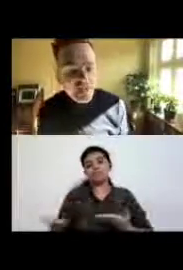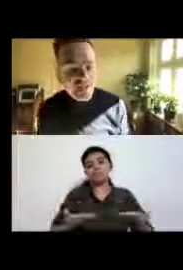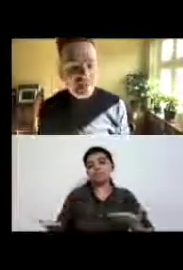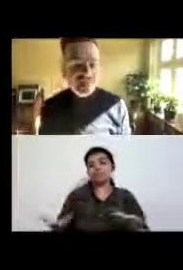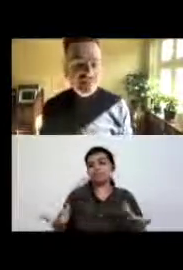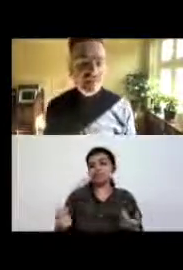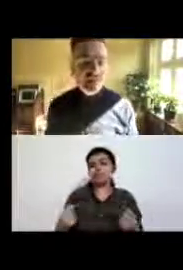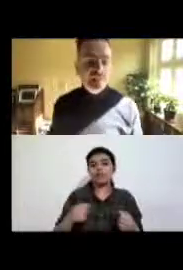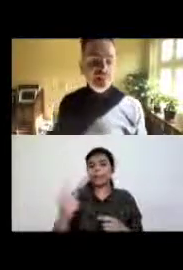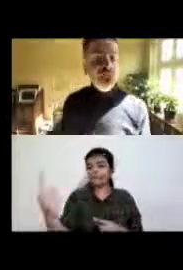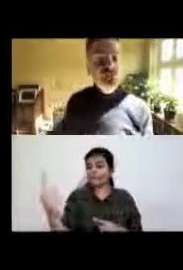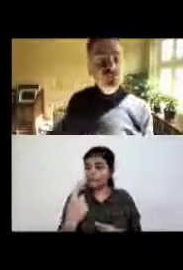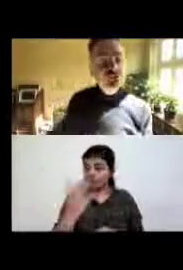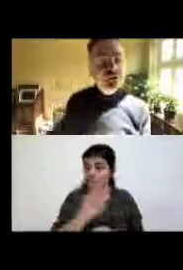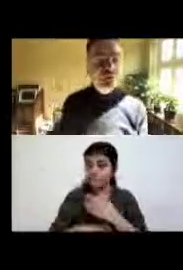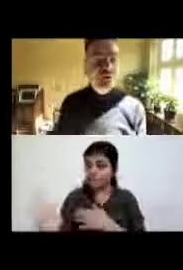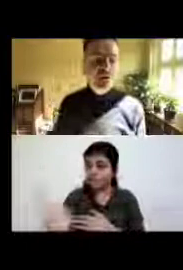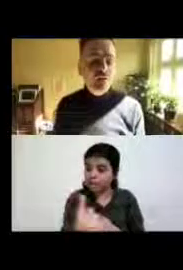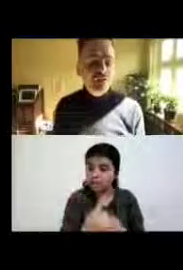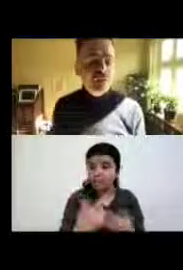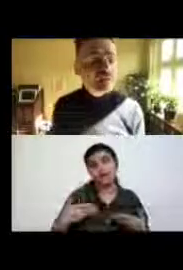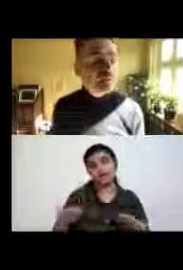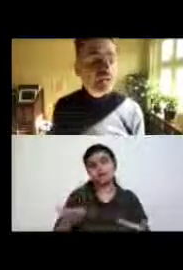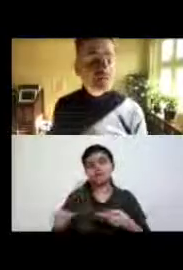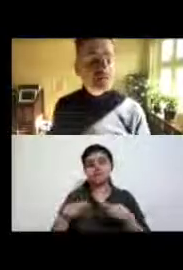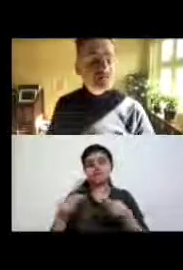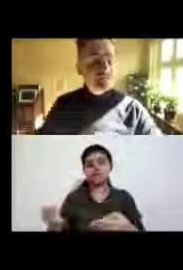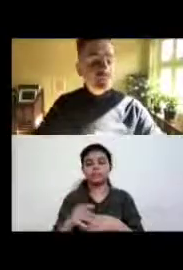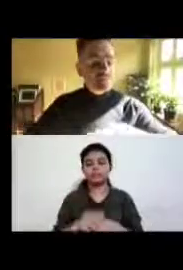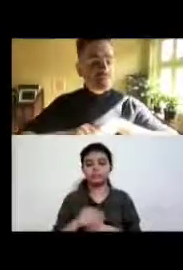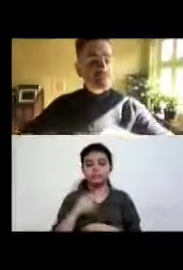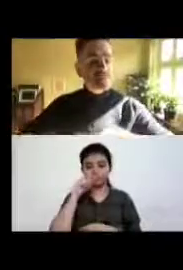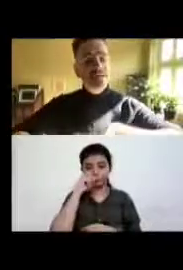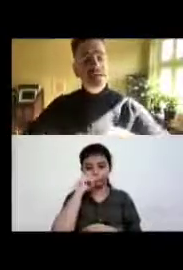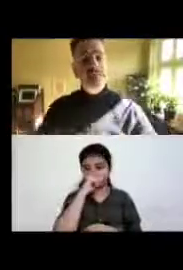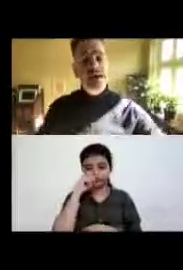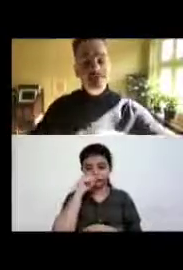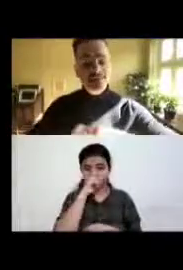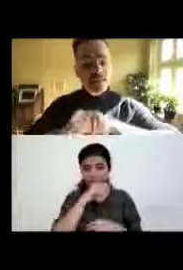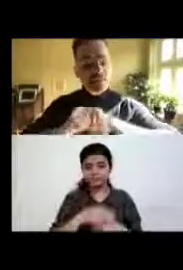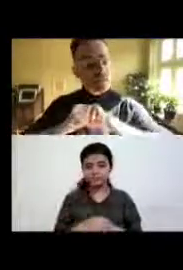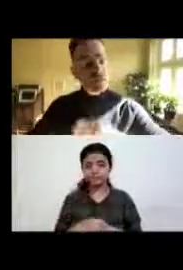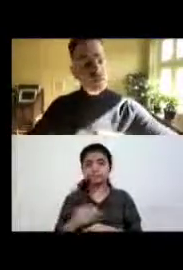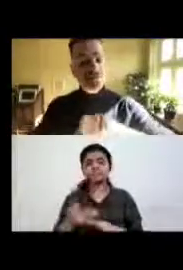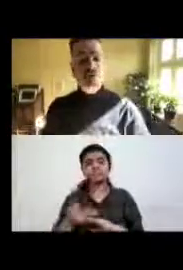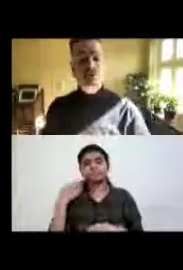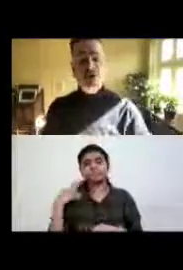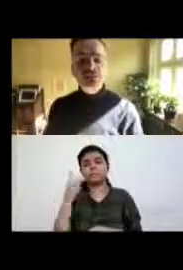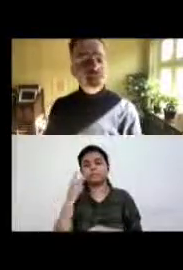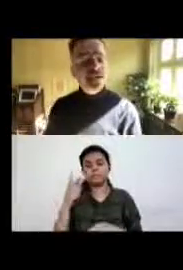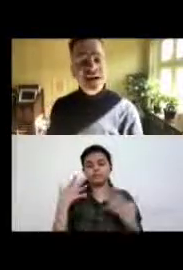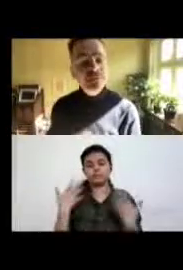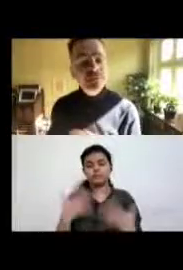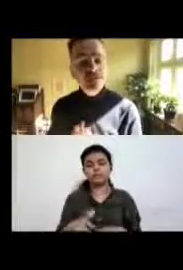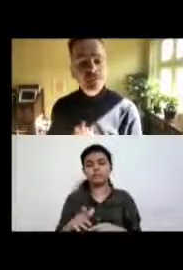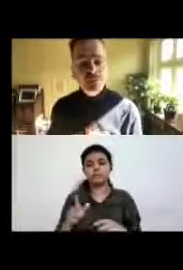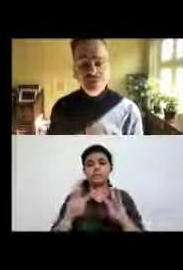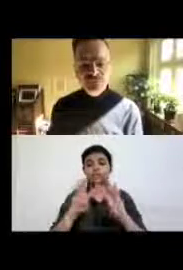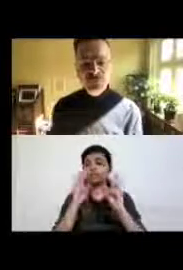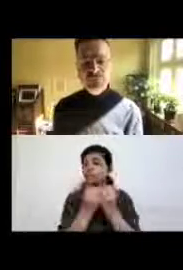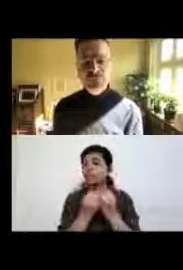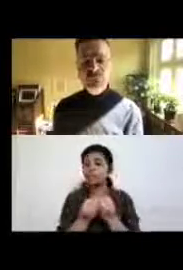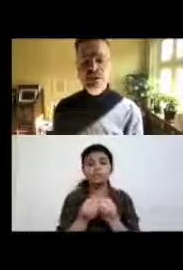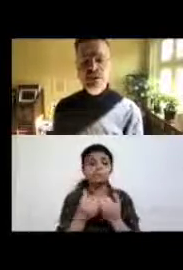our clients. But we do it very, very often, and we have seen in the past that those workshops are